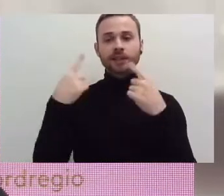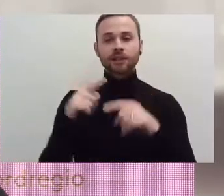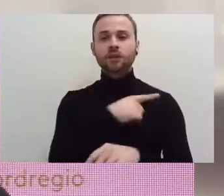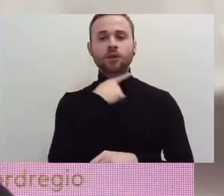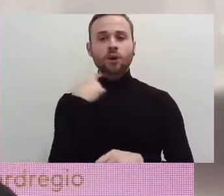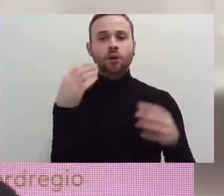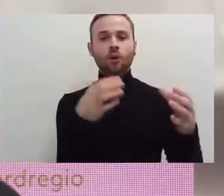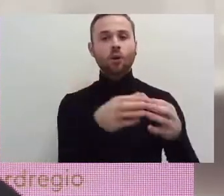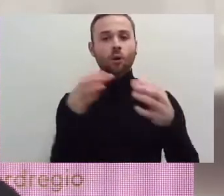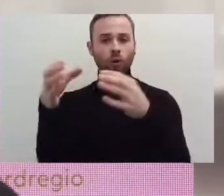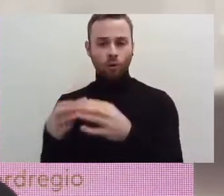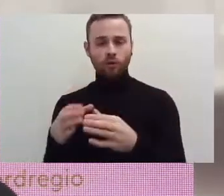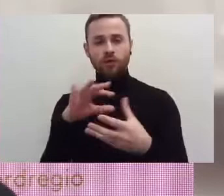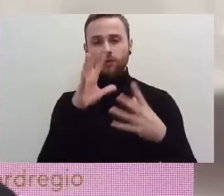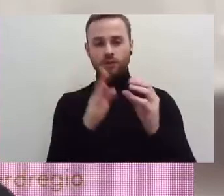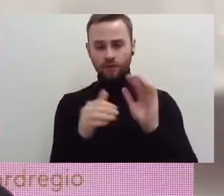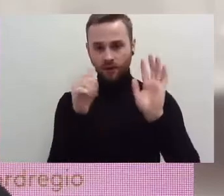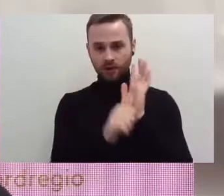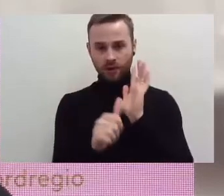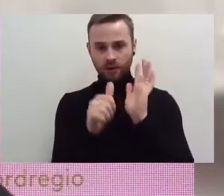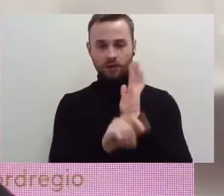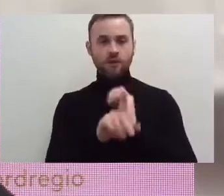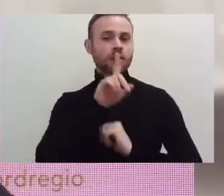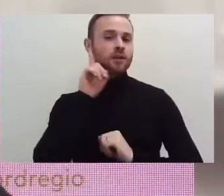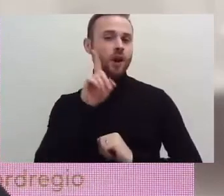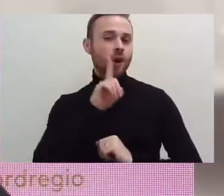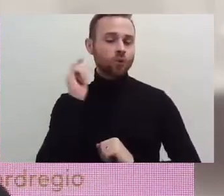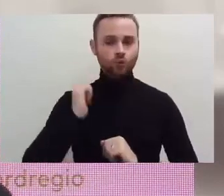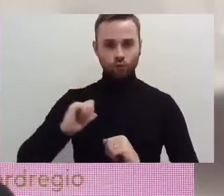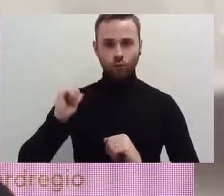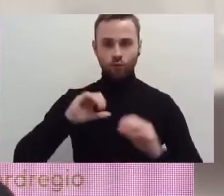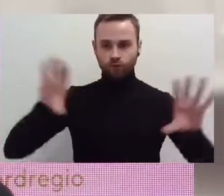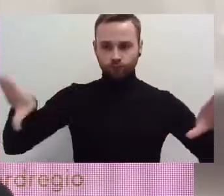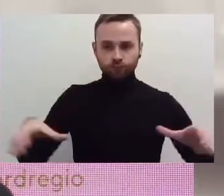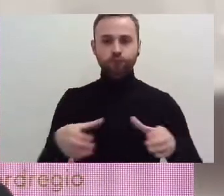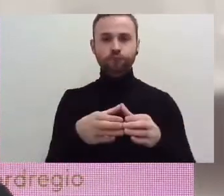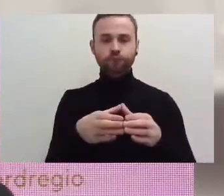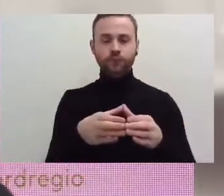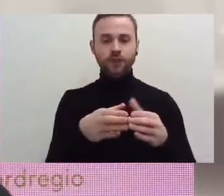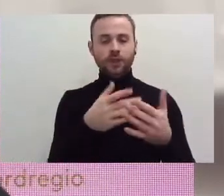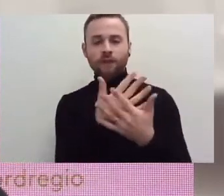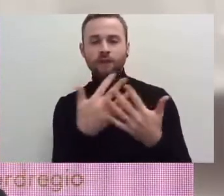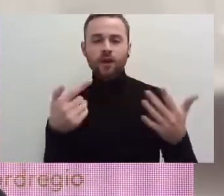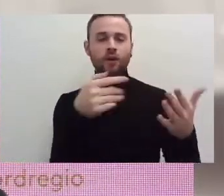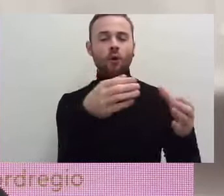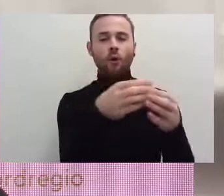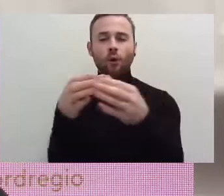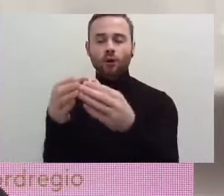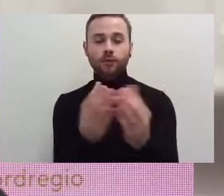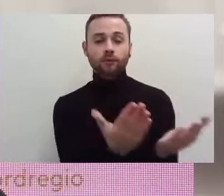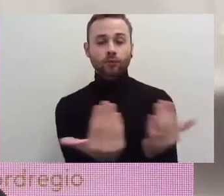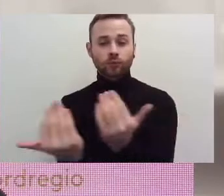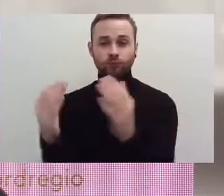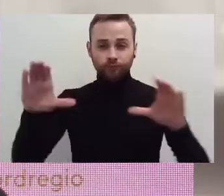across the nations, and they were co-creating their best ideas and solutions to improve the state of the cities.